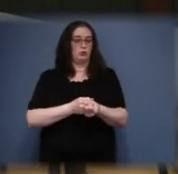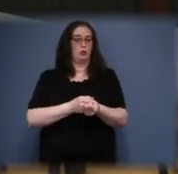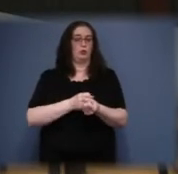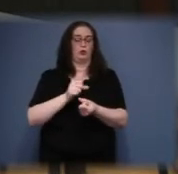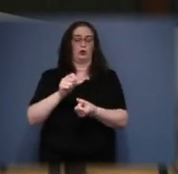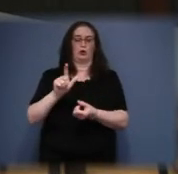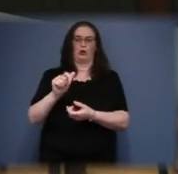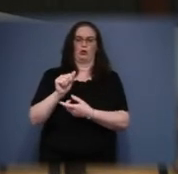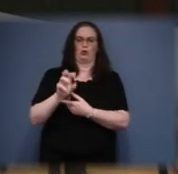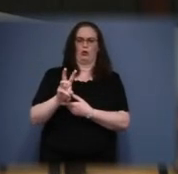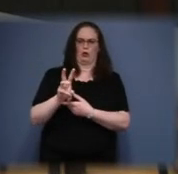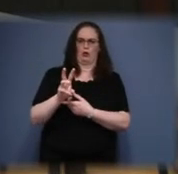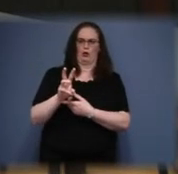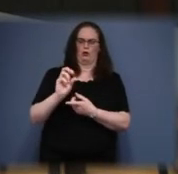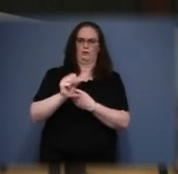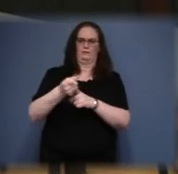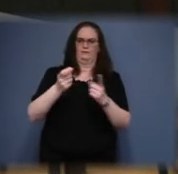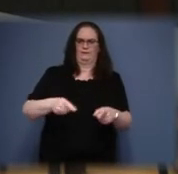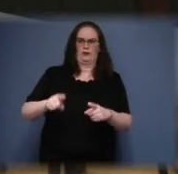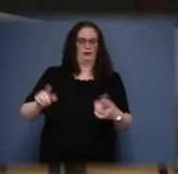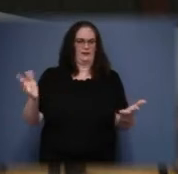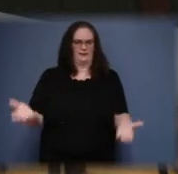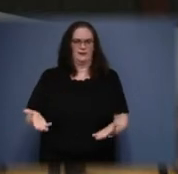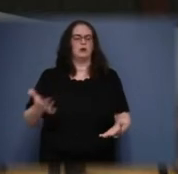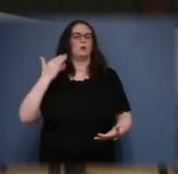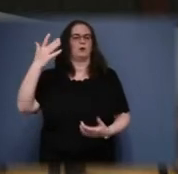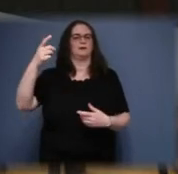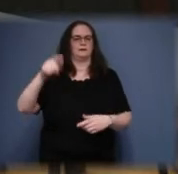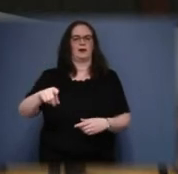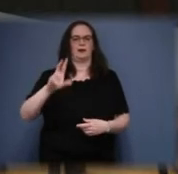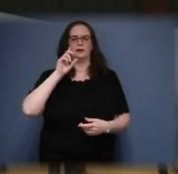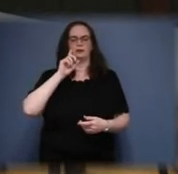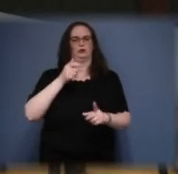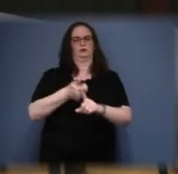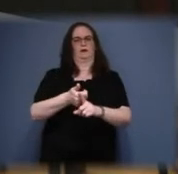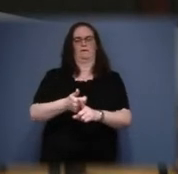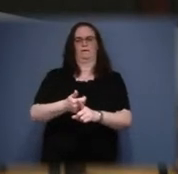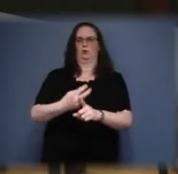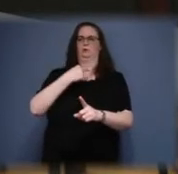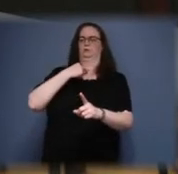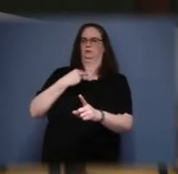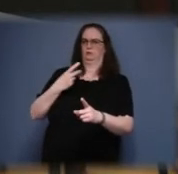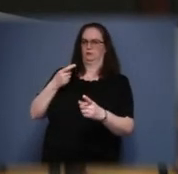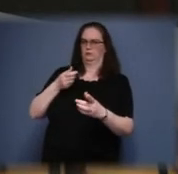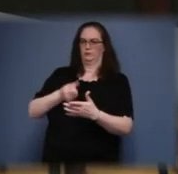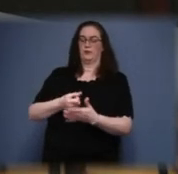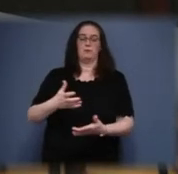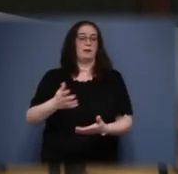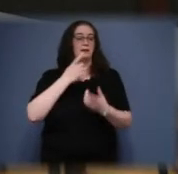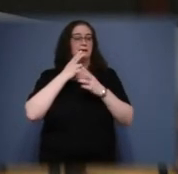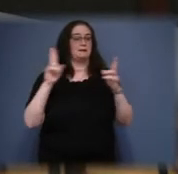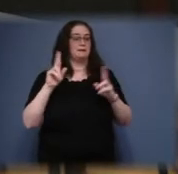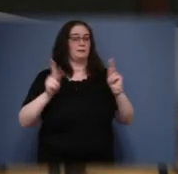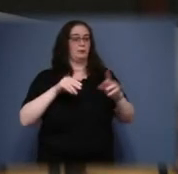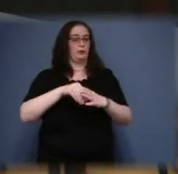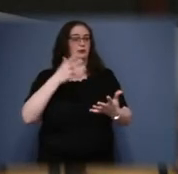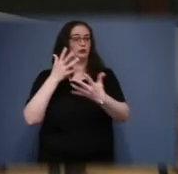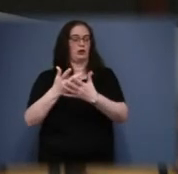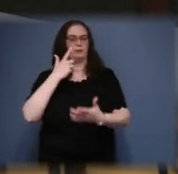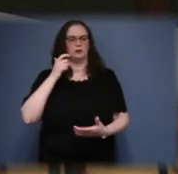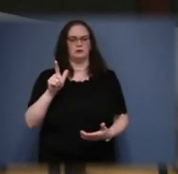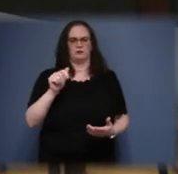lawfare like this one day they will be on the other end. Many innocent people are in jail today because of the